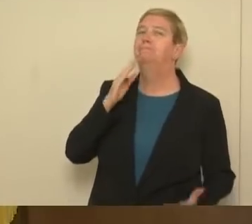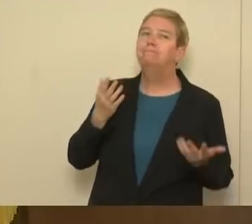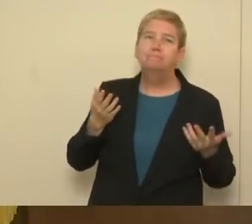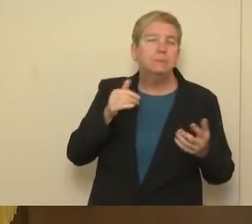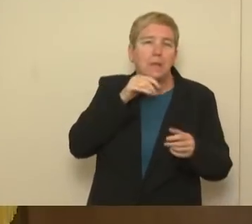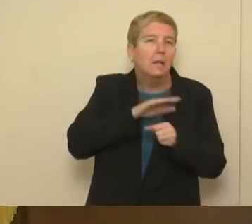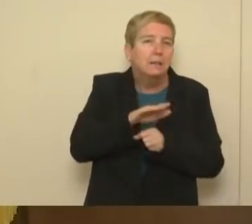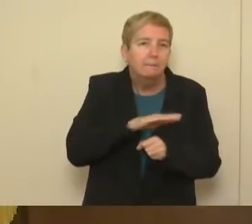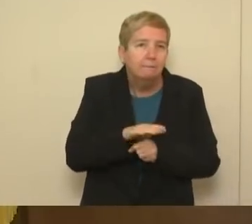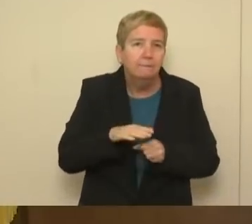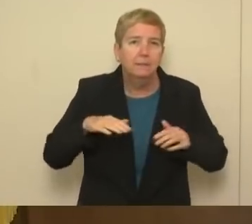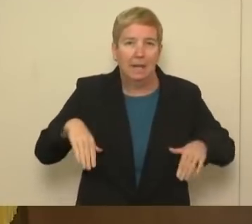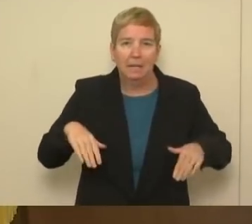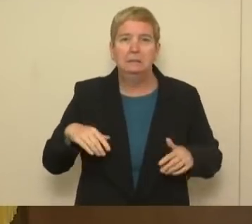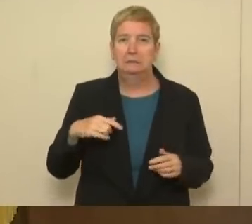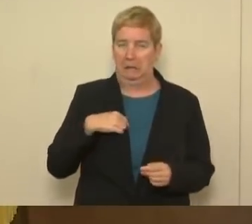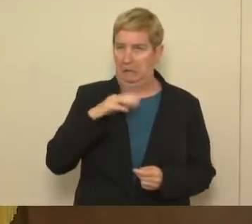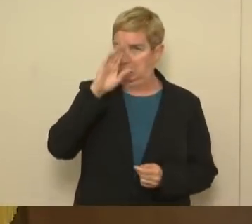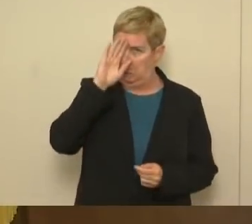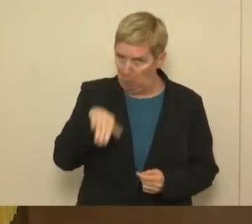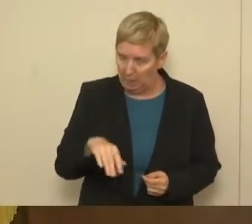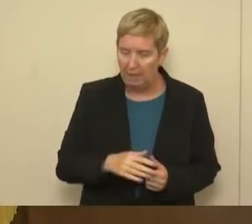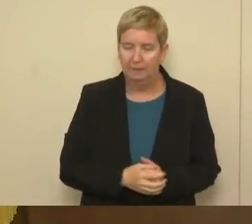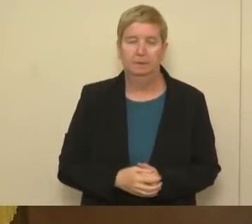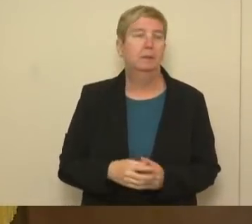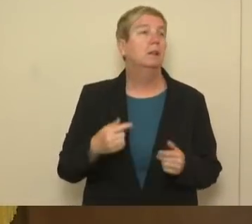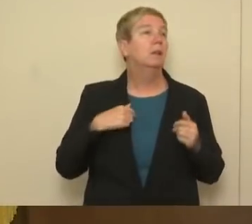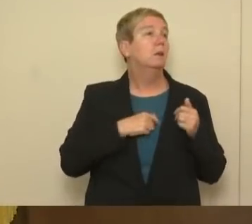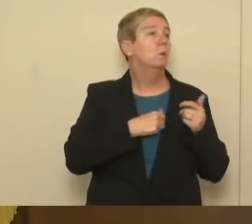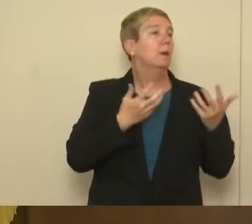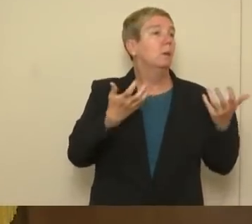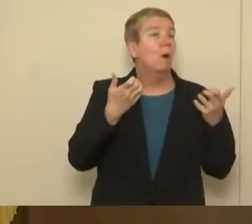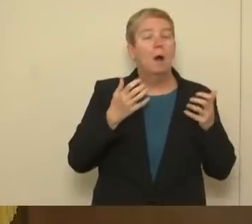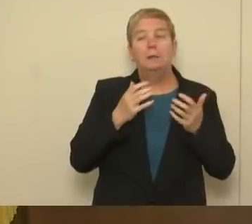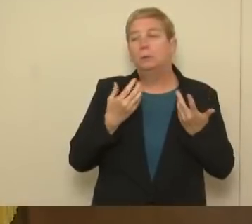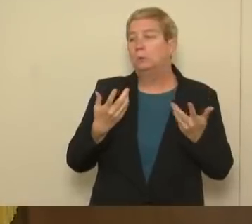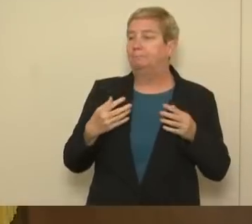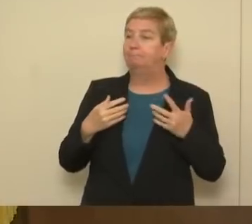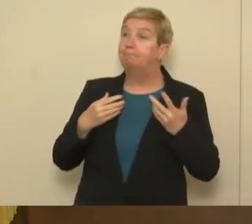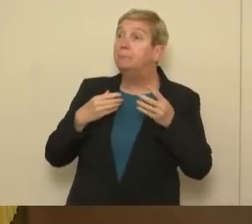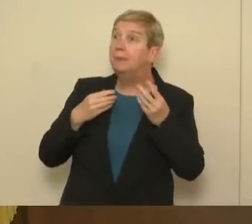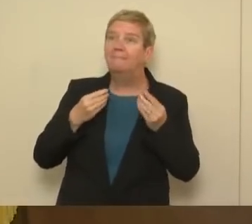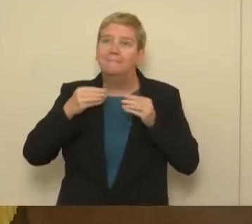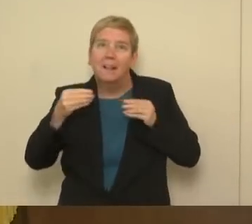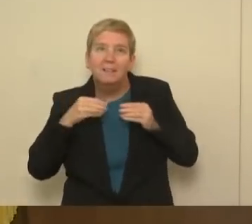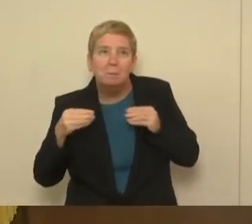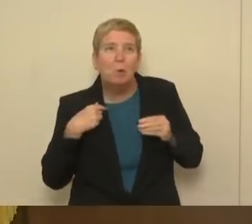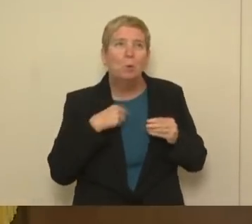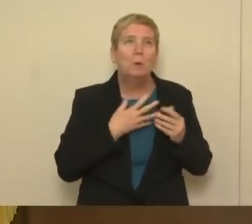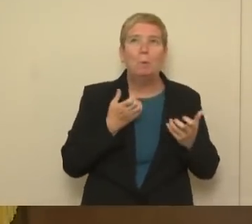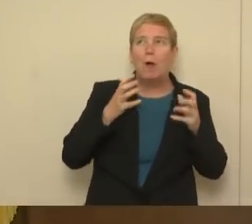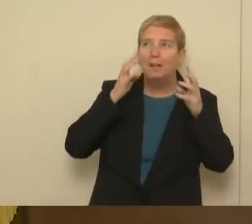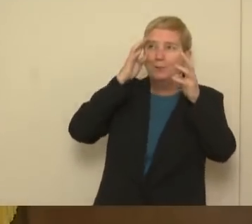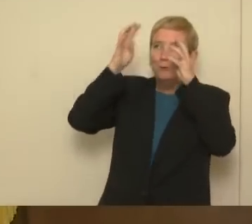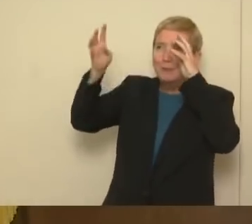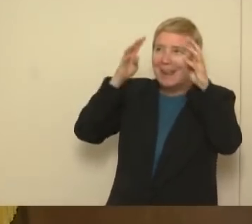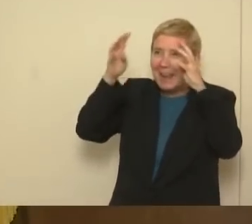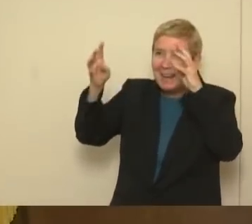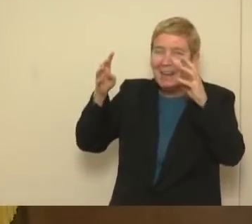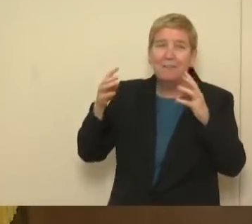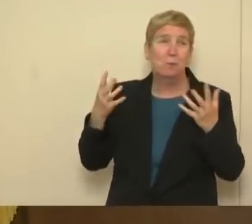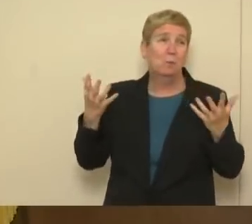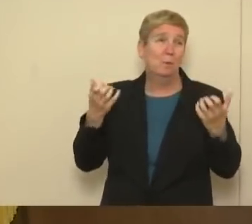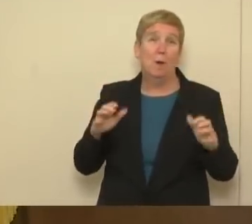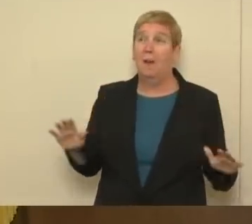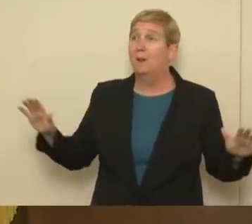we want to be as flexible and creative as people can help us. And so frankly, maybe